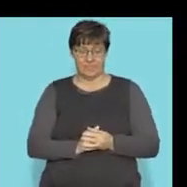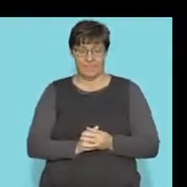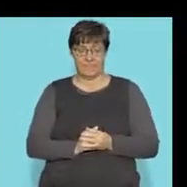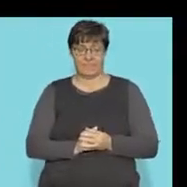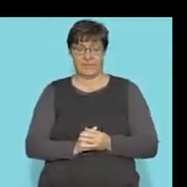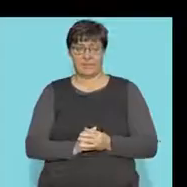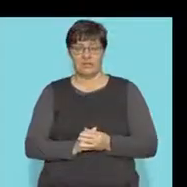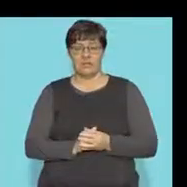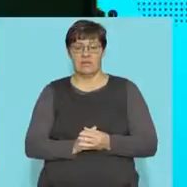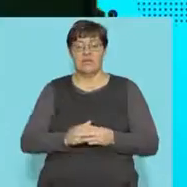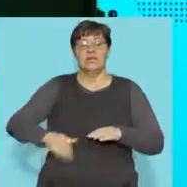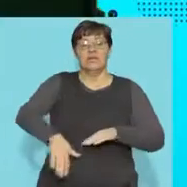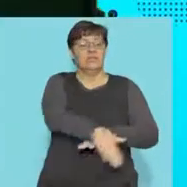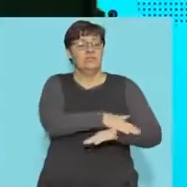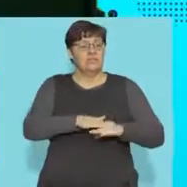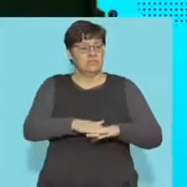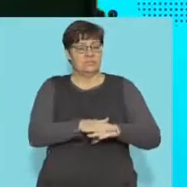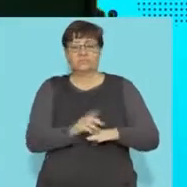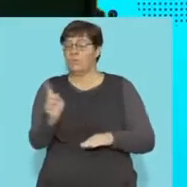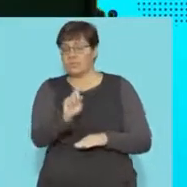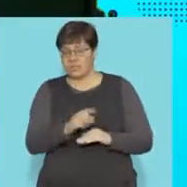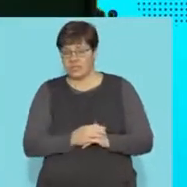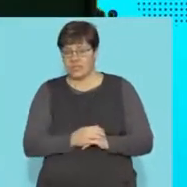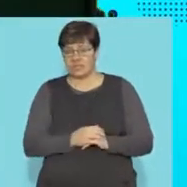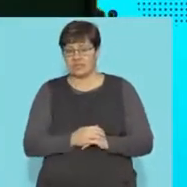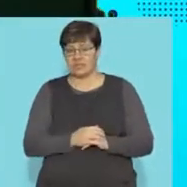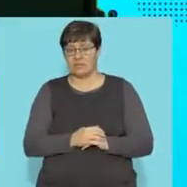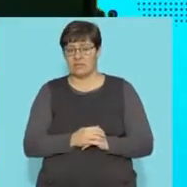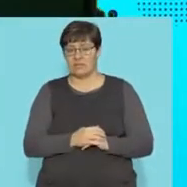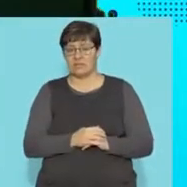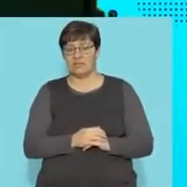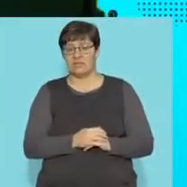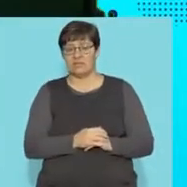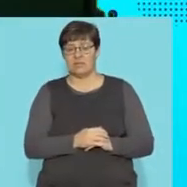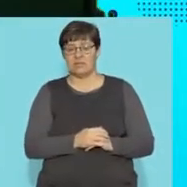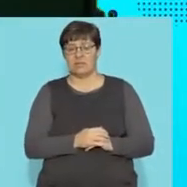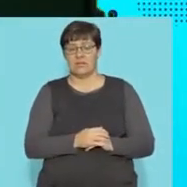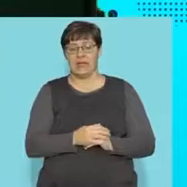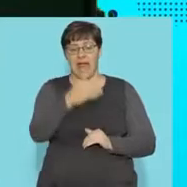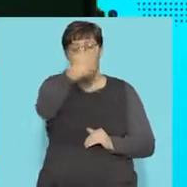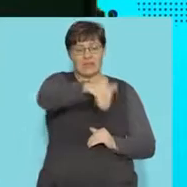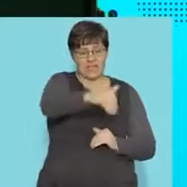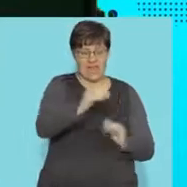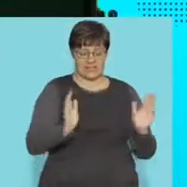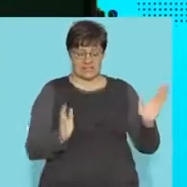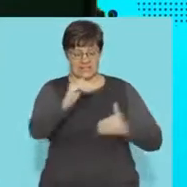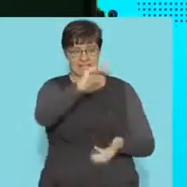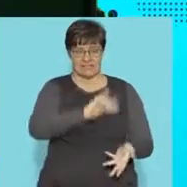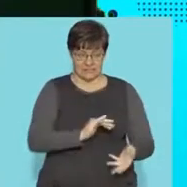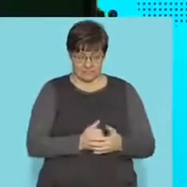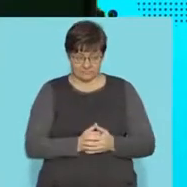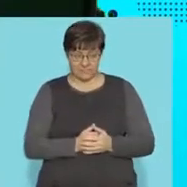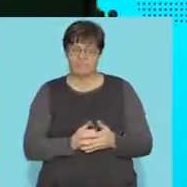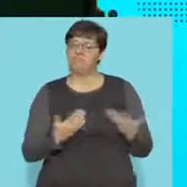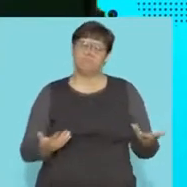the surface area has to do with the area that makes up the exterior of the shape. So, for instance,